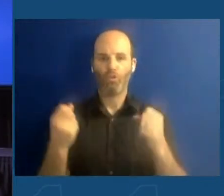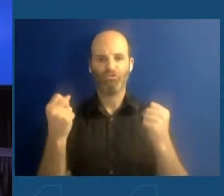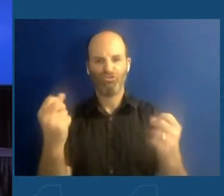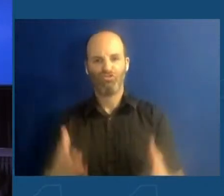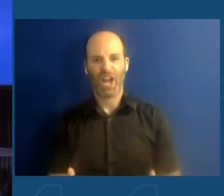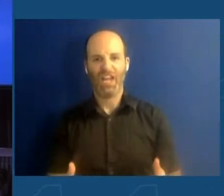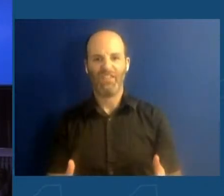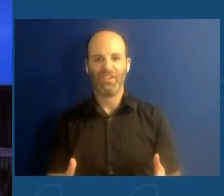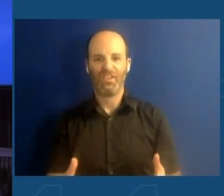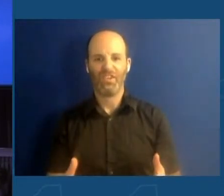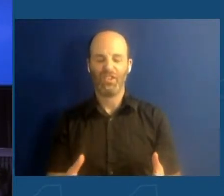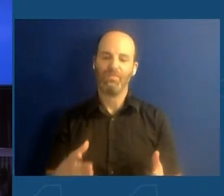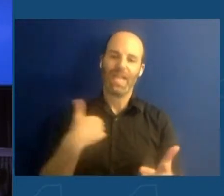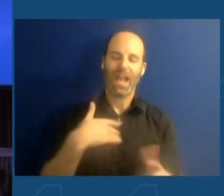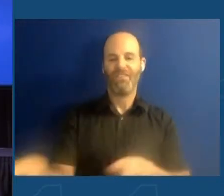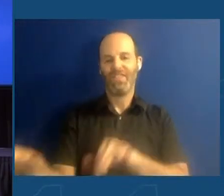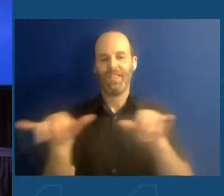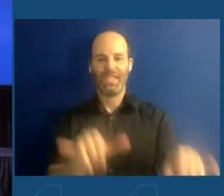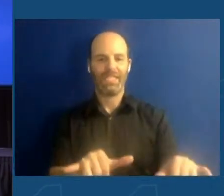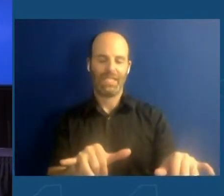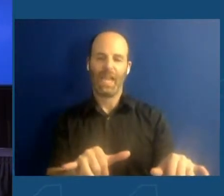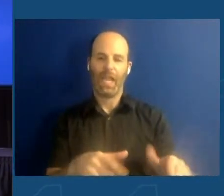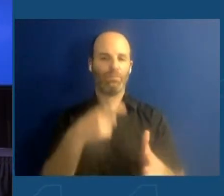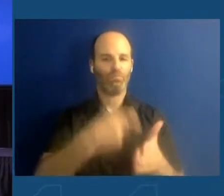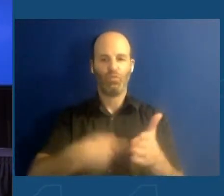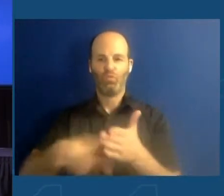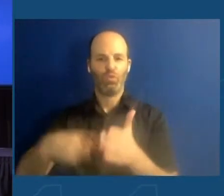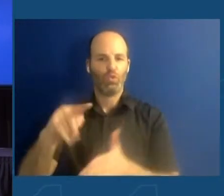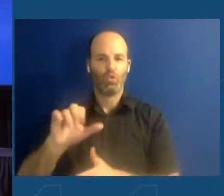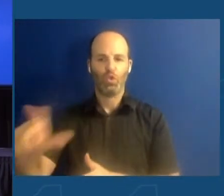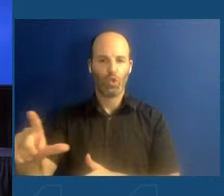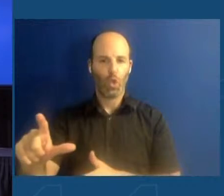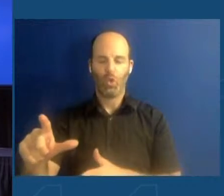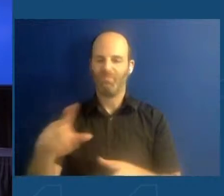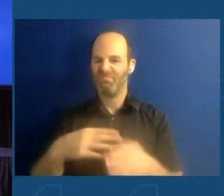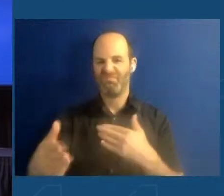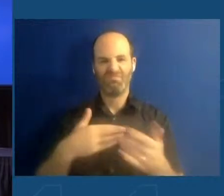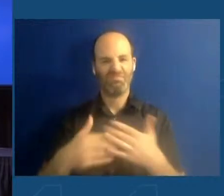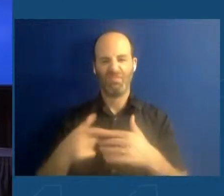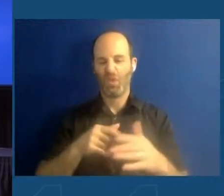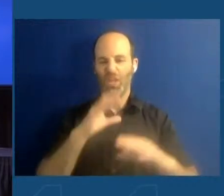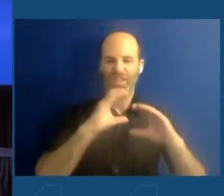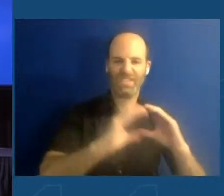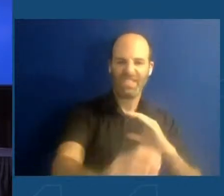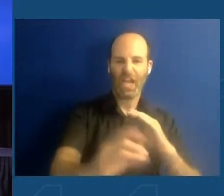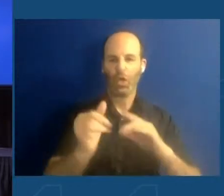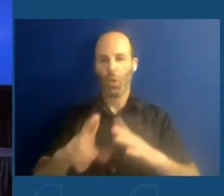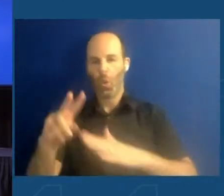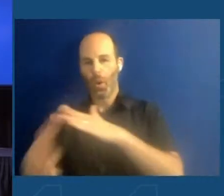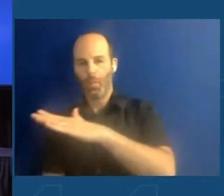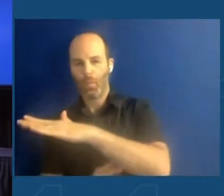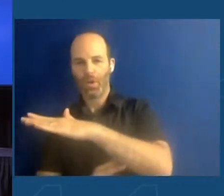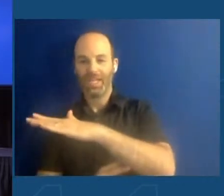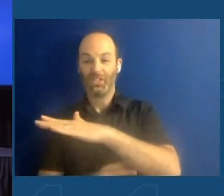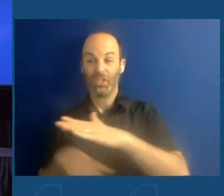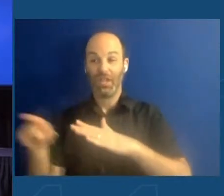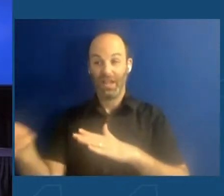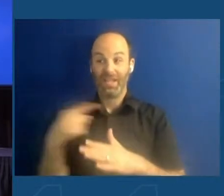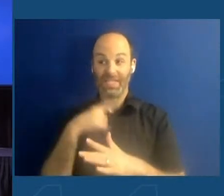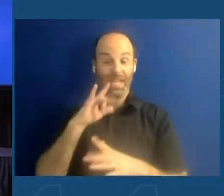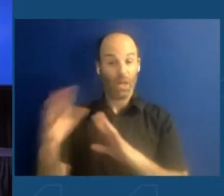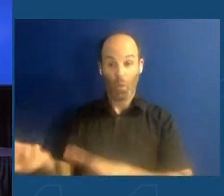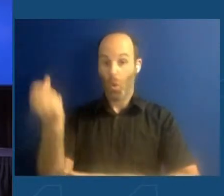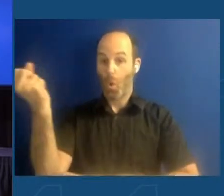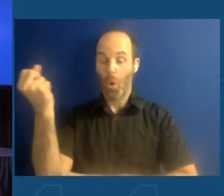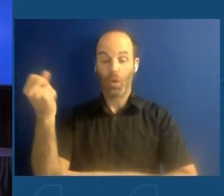whether they come through the Holland, Lincoln, or George Washington Bridge. And then he made almost a veiled threat to say he'd hold up business at the Port Authority if